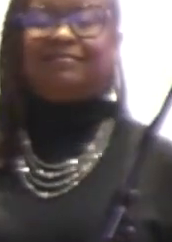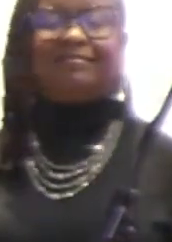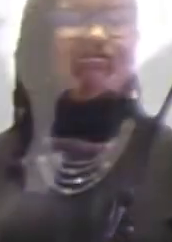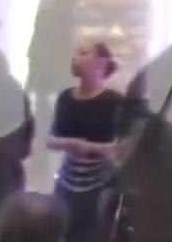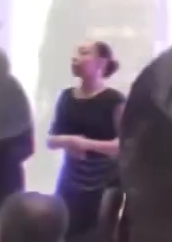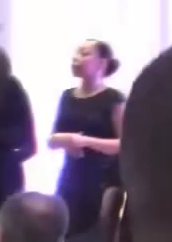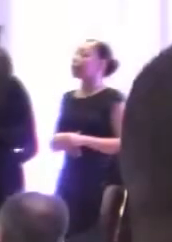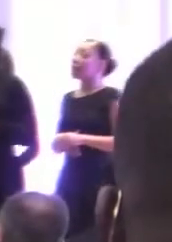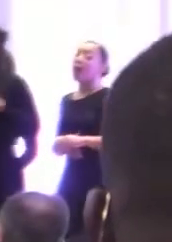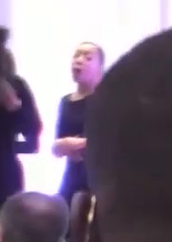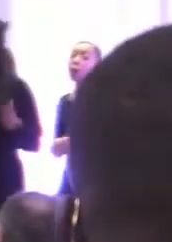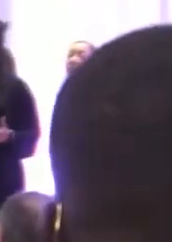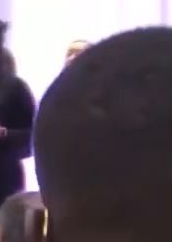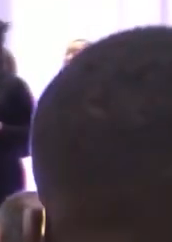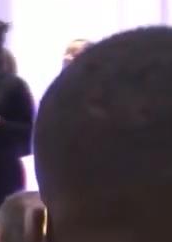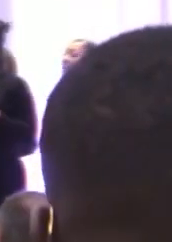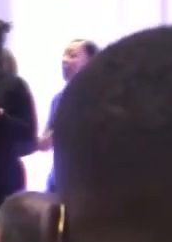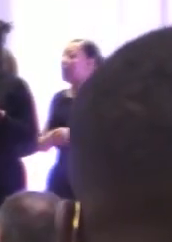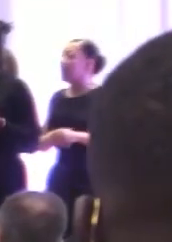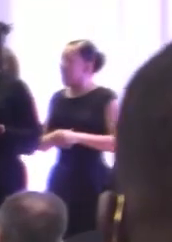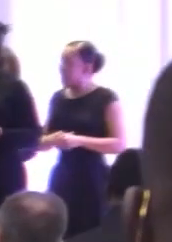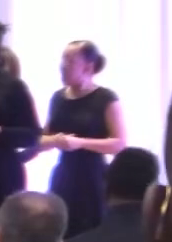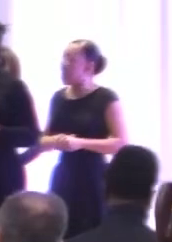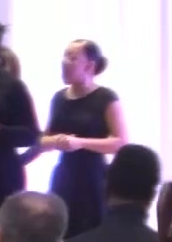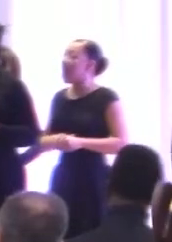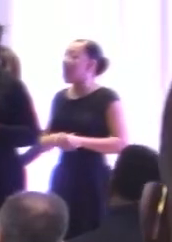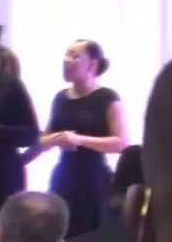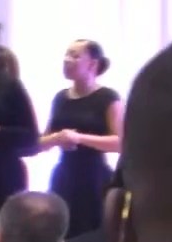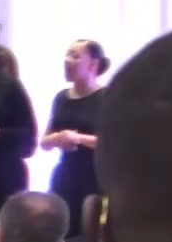signed. We have